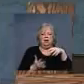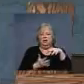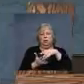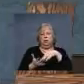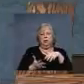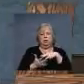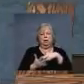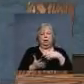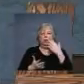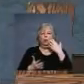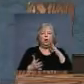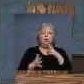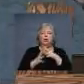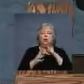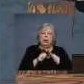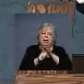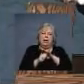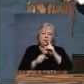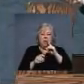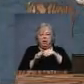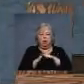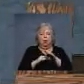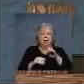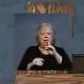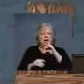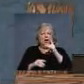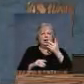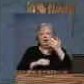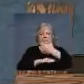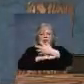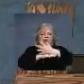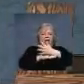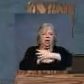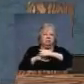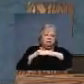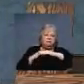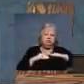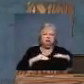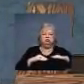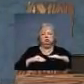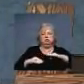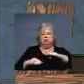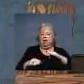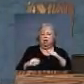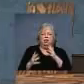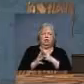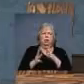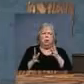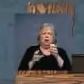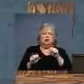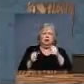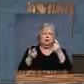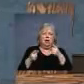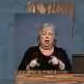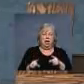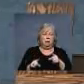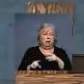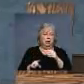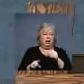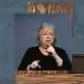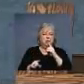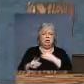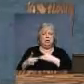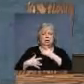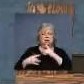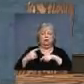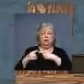enough about going in there and just leveling the land and getting rid of the trees and everything. So much can happen. And I really am concerned about